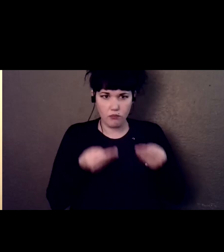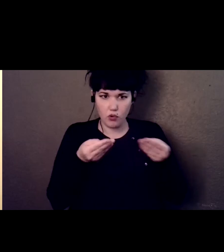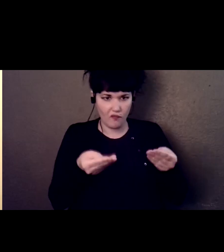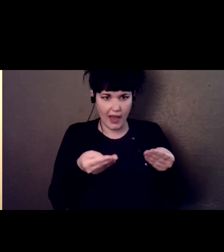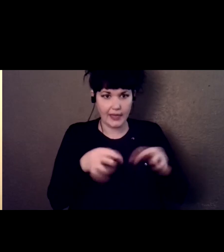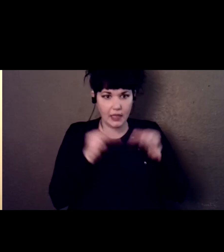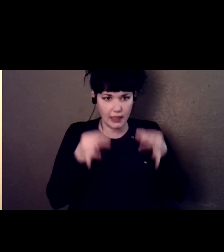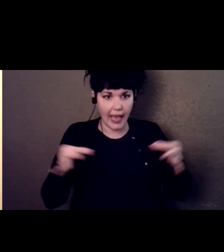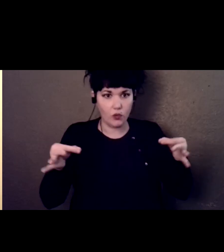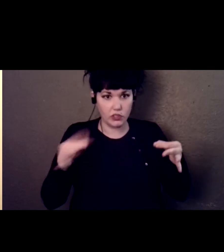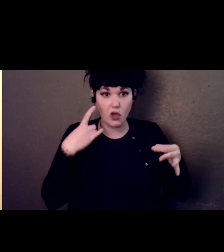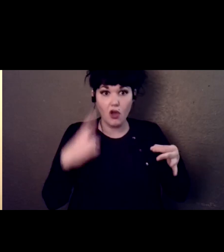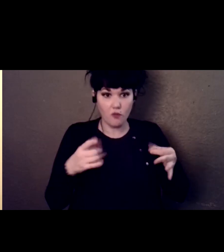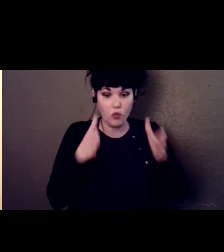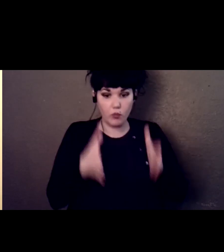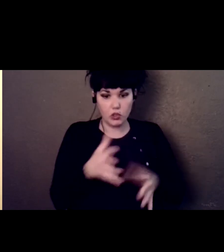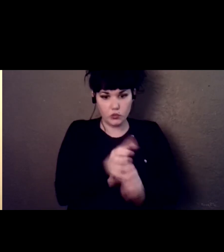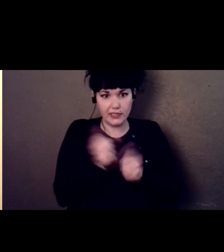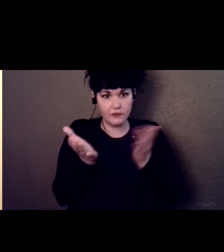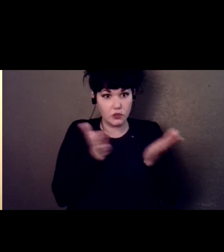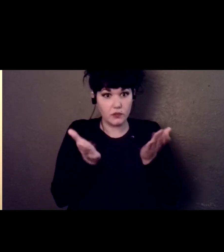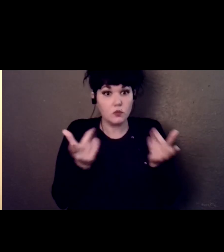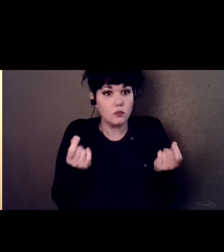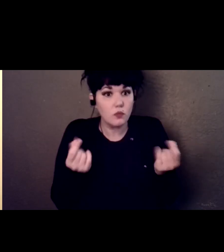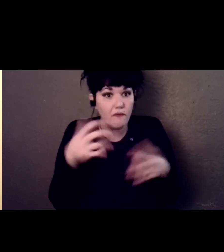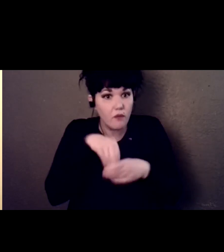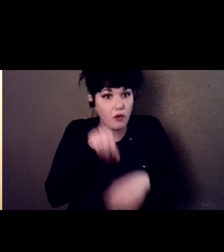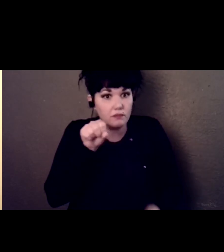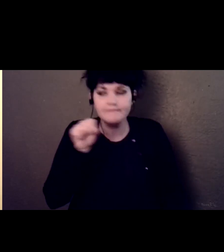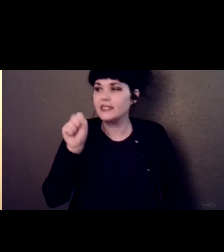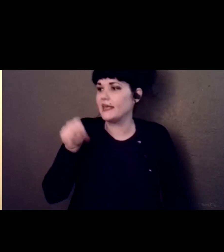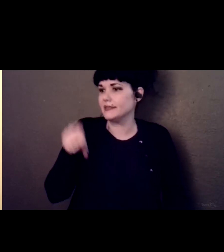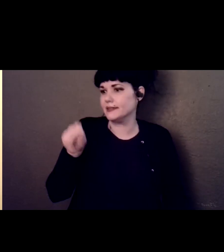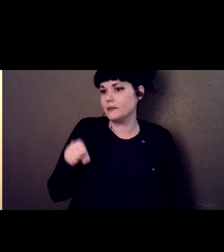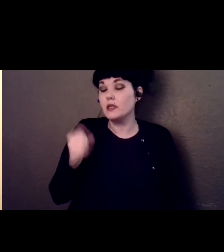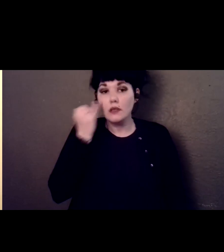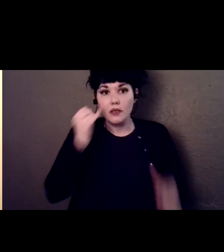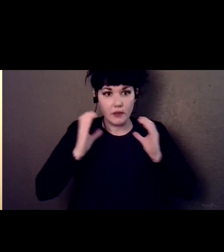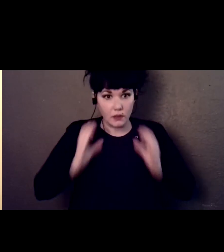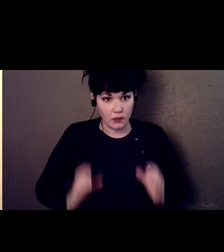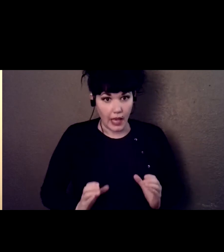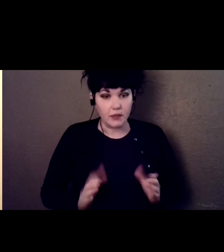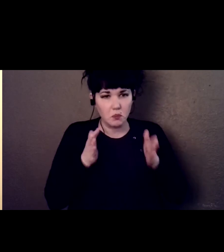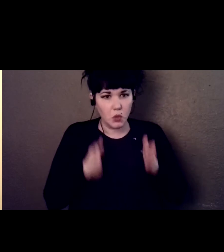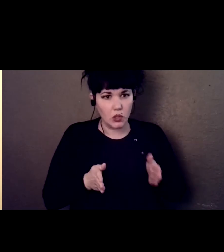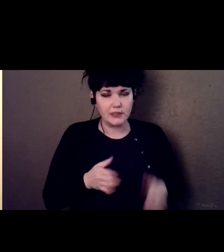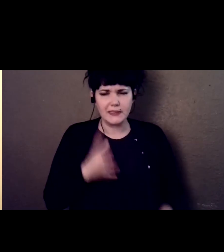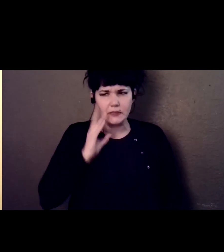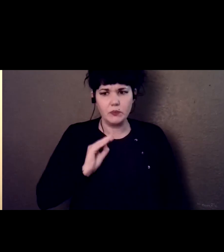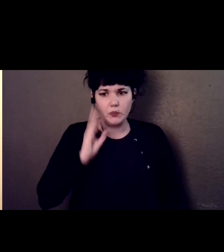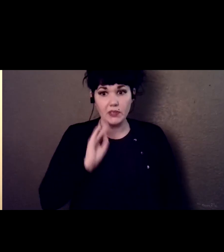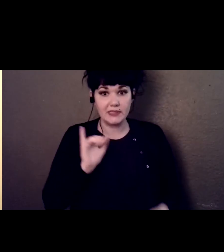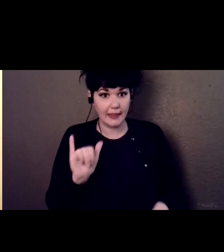Yes, that would be something that if a client or an individual is experiencing that,